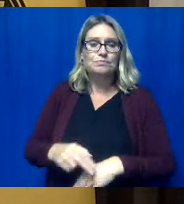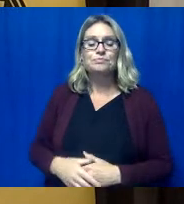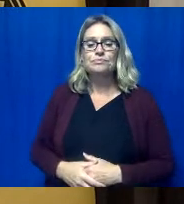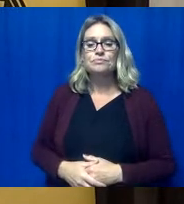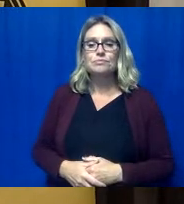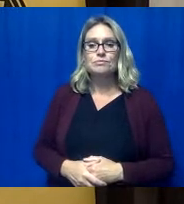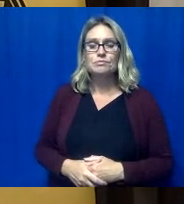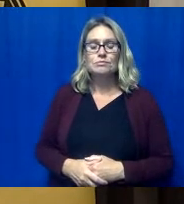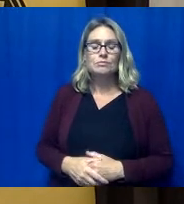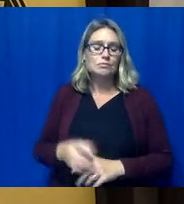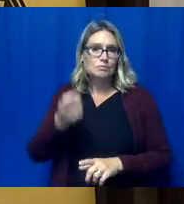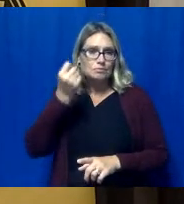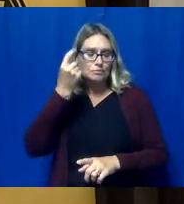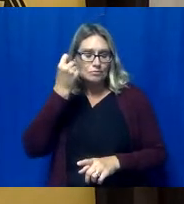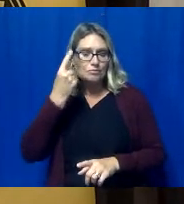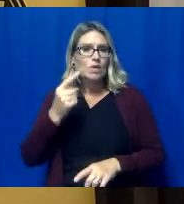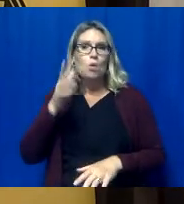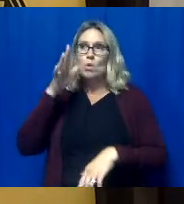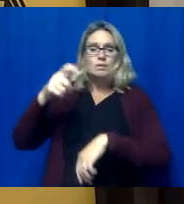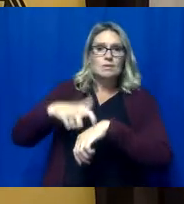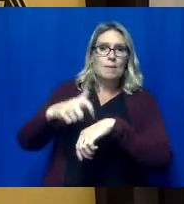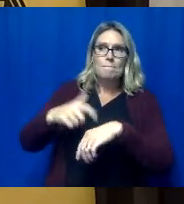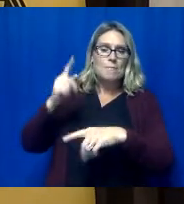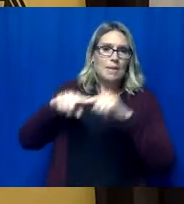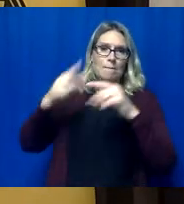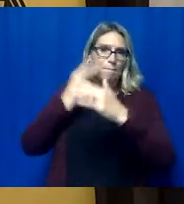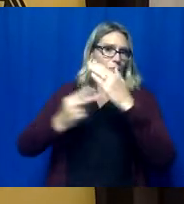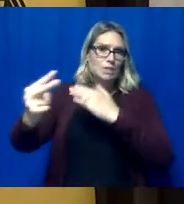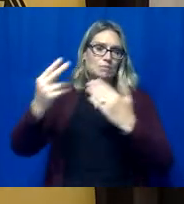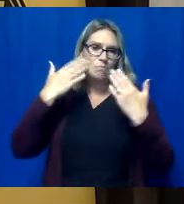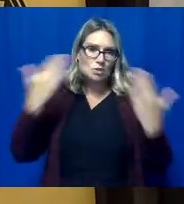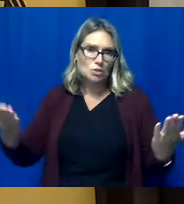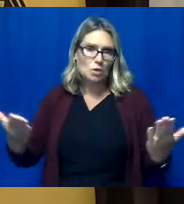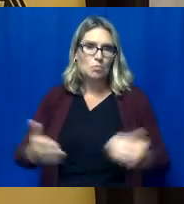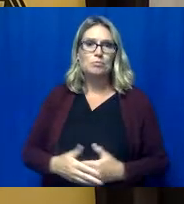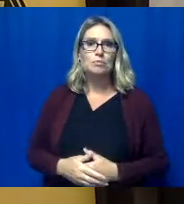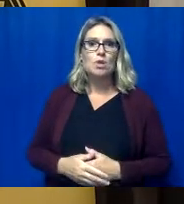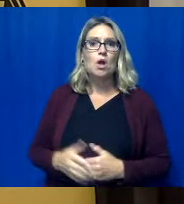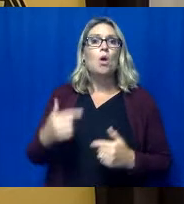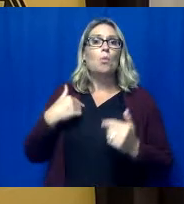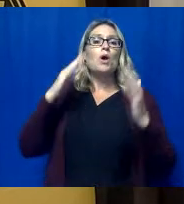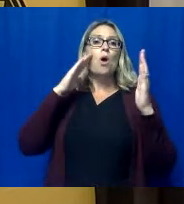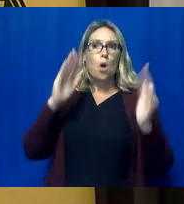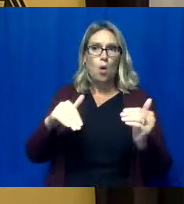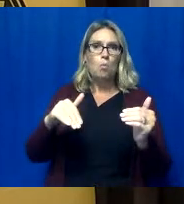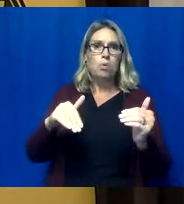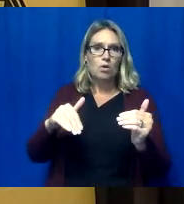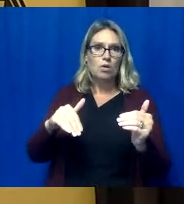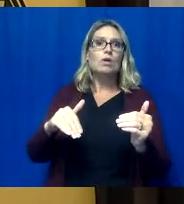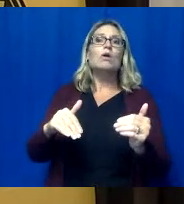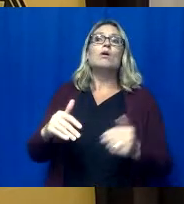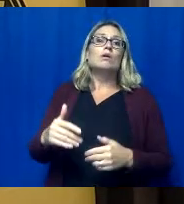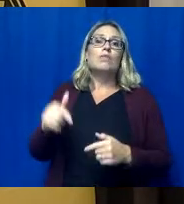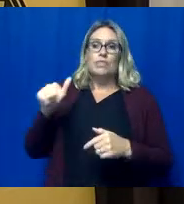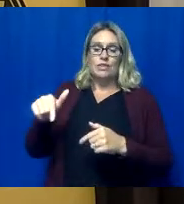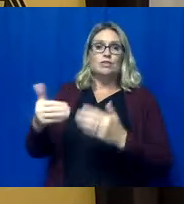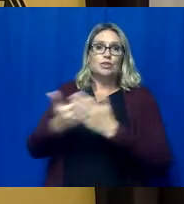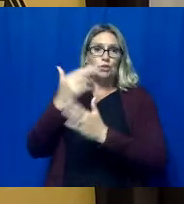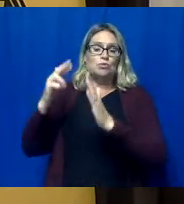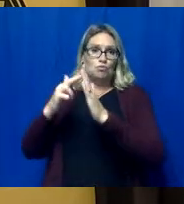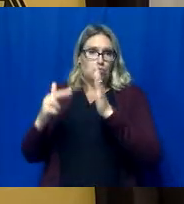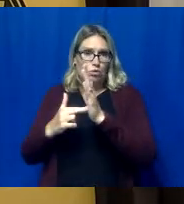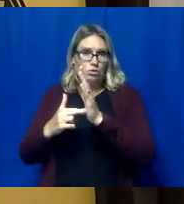But I guess time will tell. We're hopeful this will make a difference for sure. We're confident that it'll have to make some